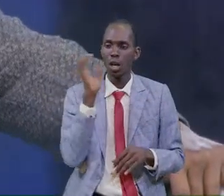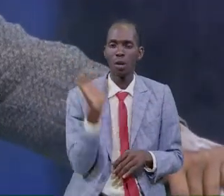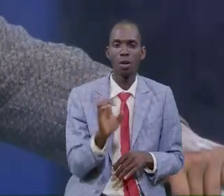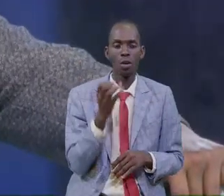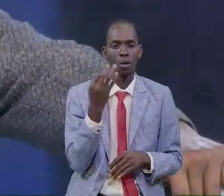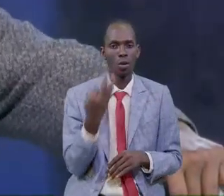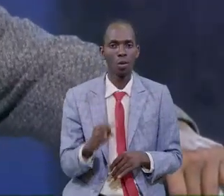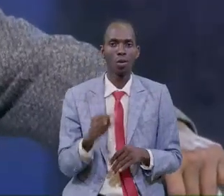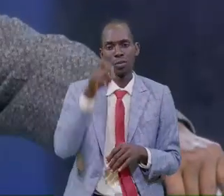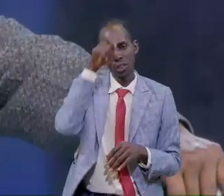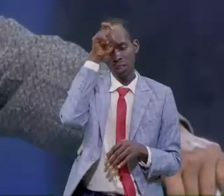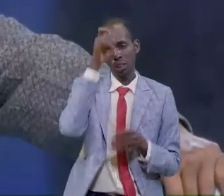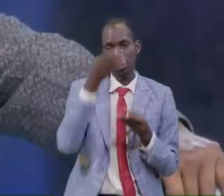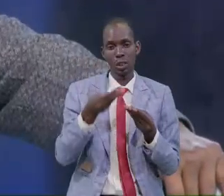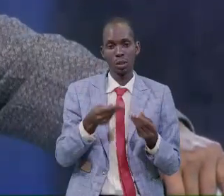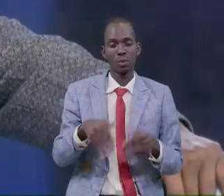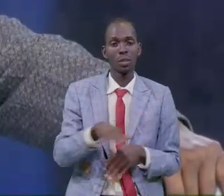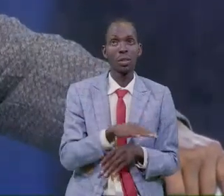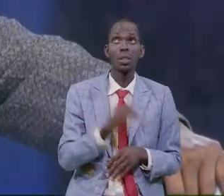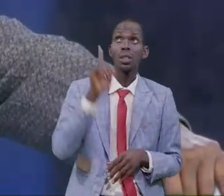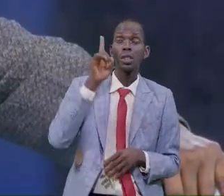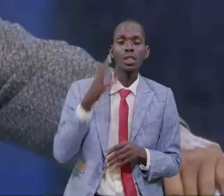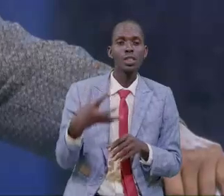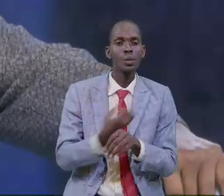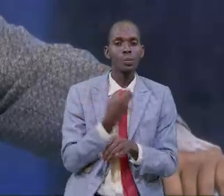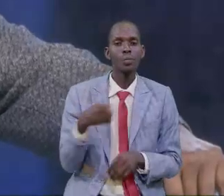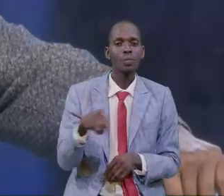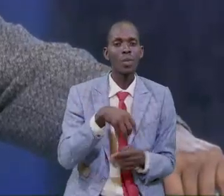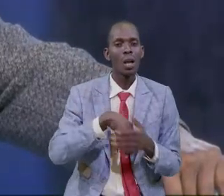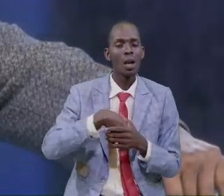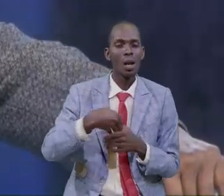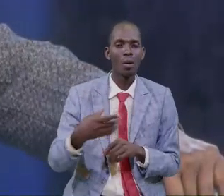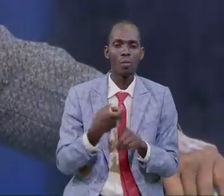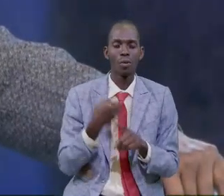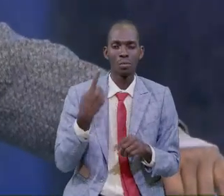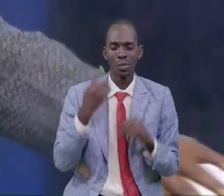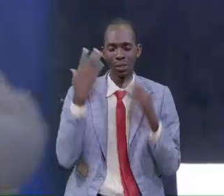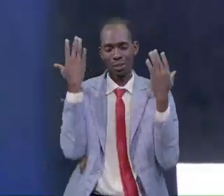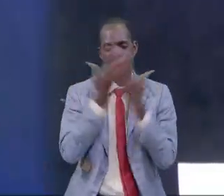He took them away from the darkness and defilement of Egypt.